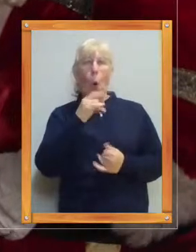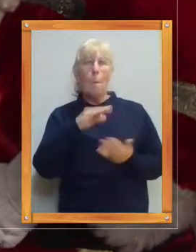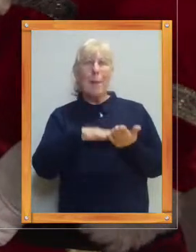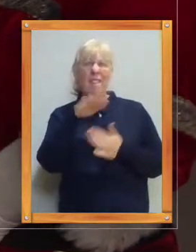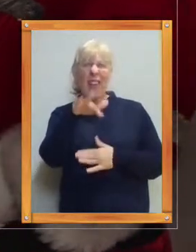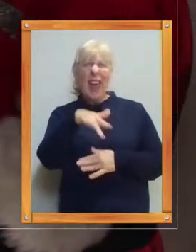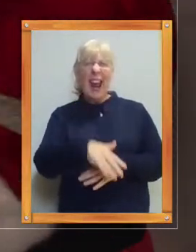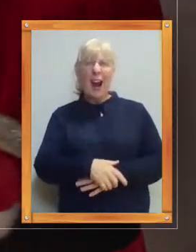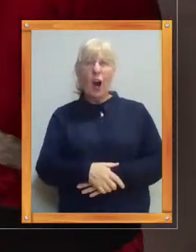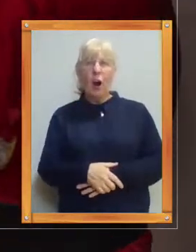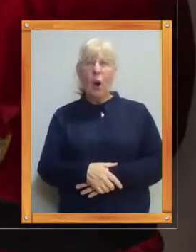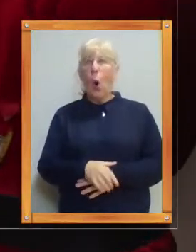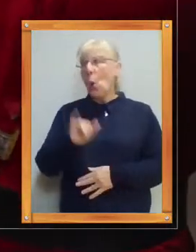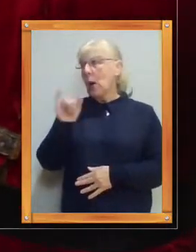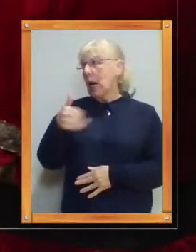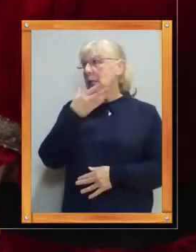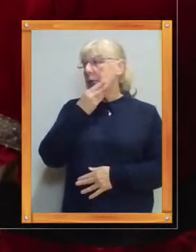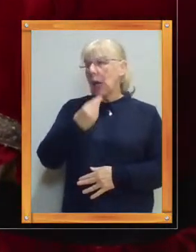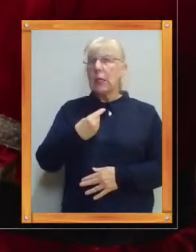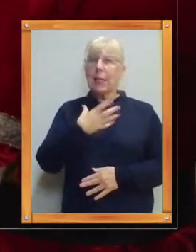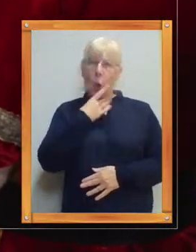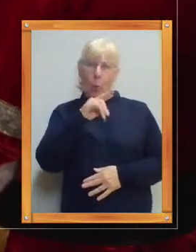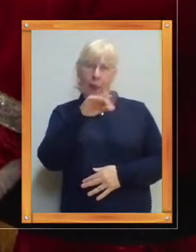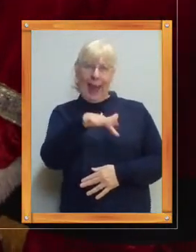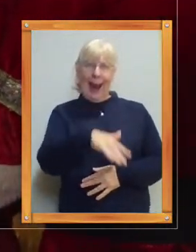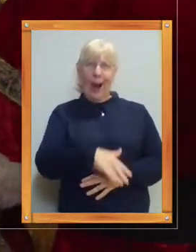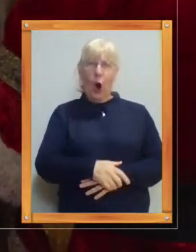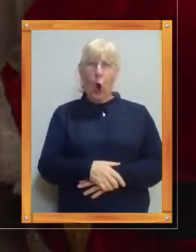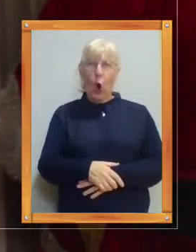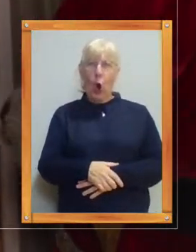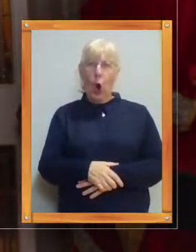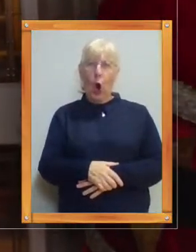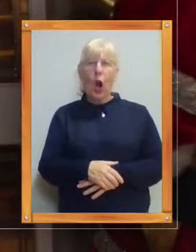Oh, I hope they're in. Come on, Maeve.